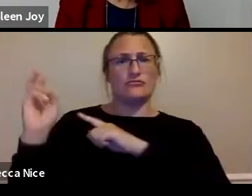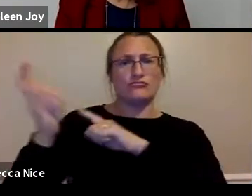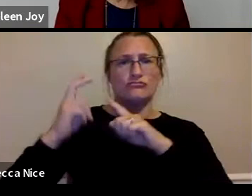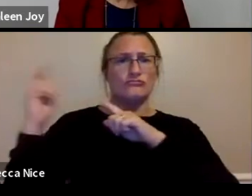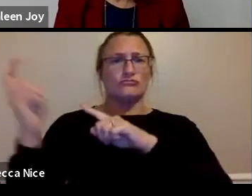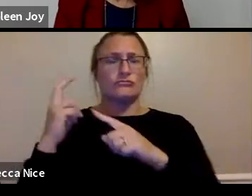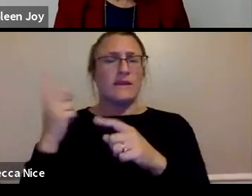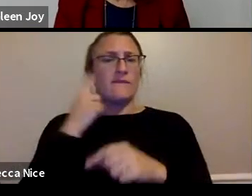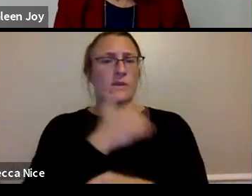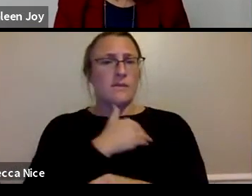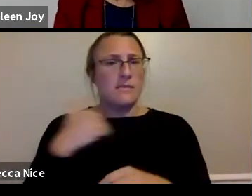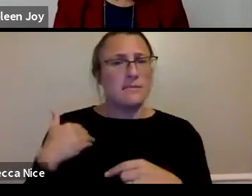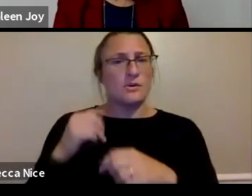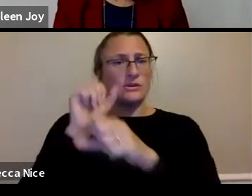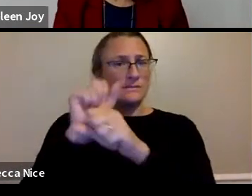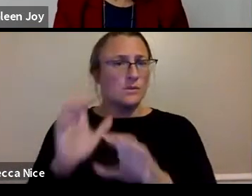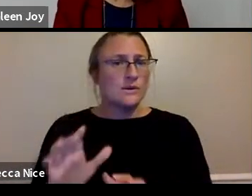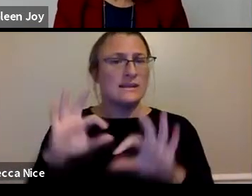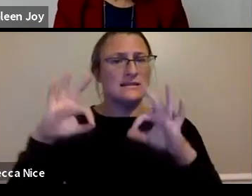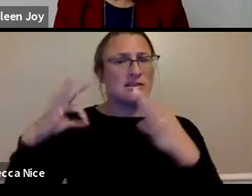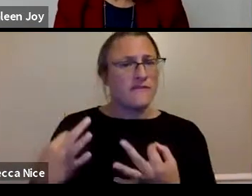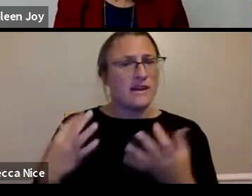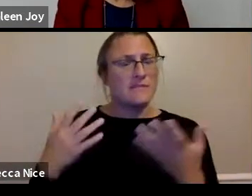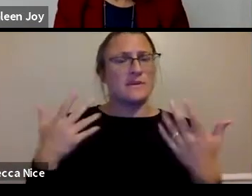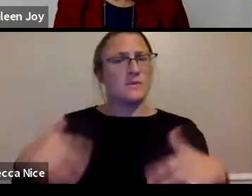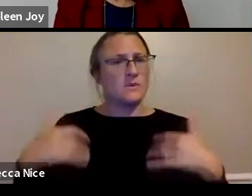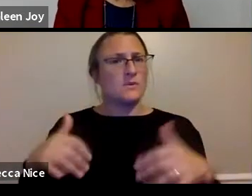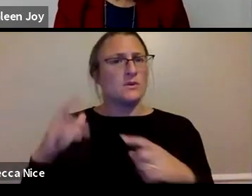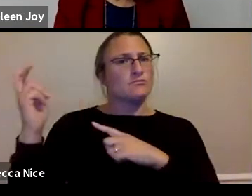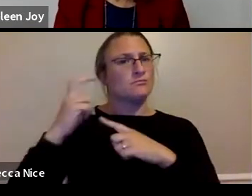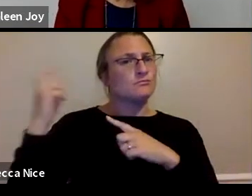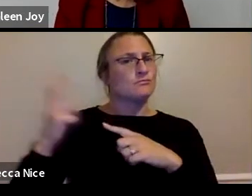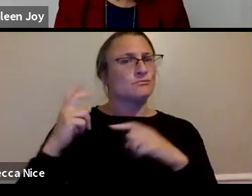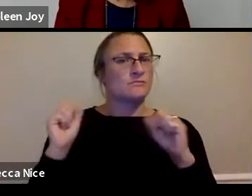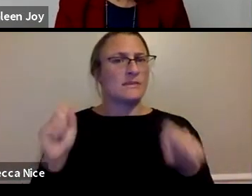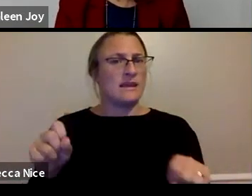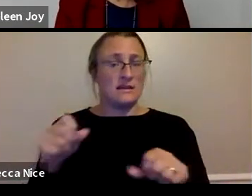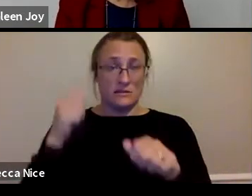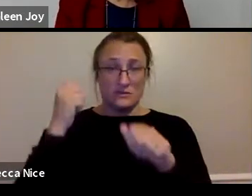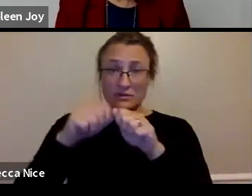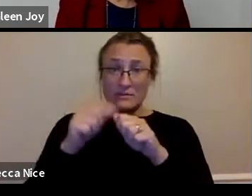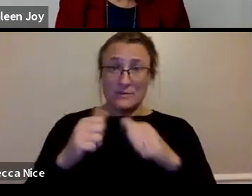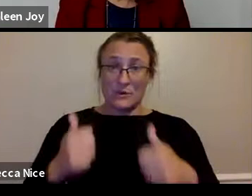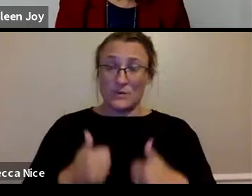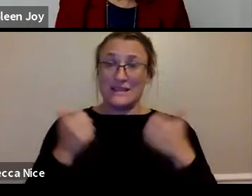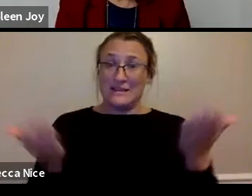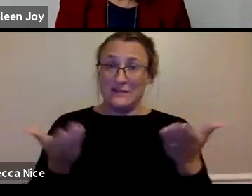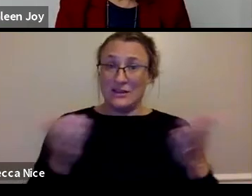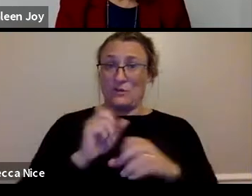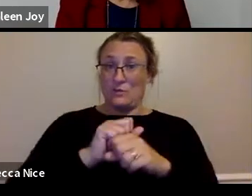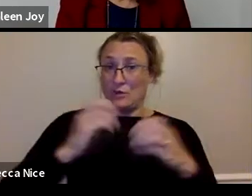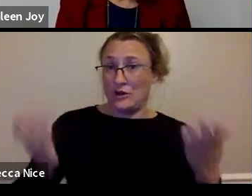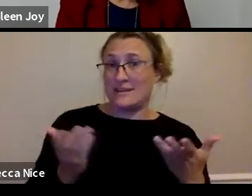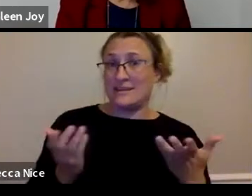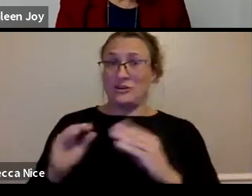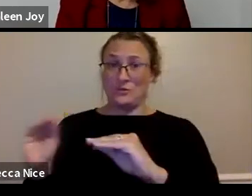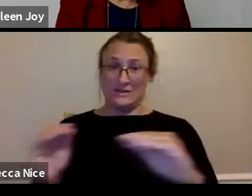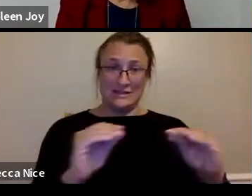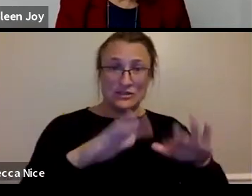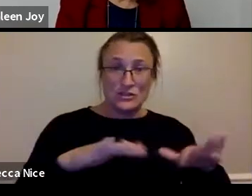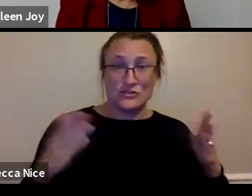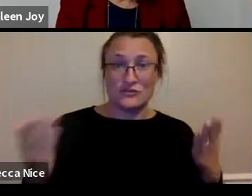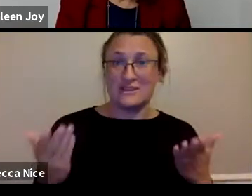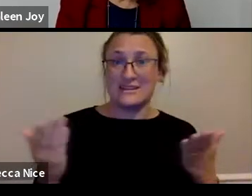their employees, and their families. Keep in mind that we live, work, and educate our children here in the metro region, and we